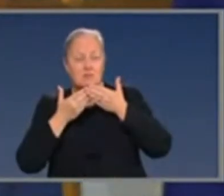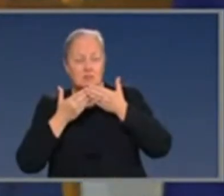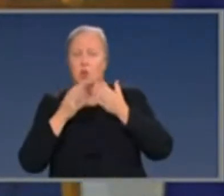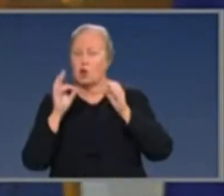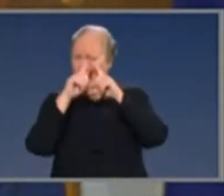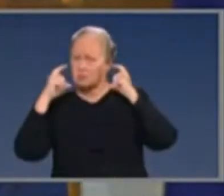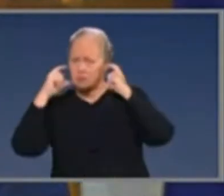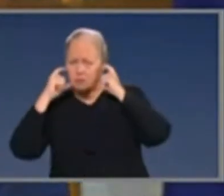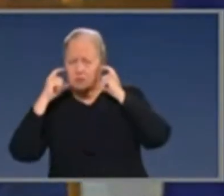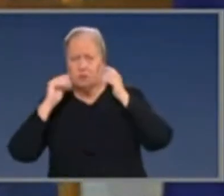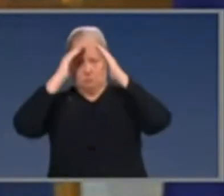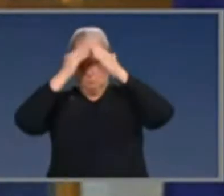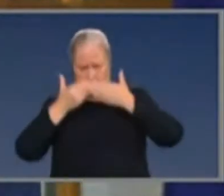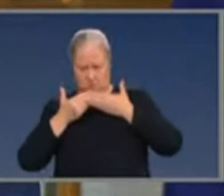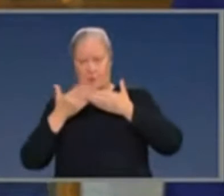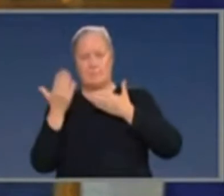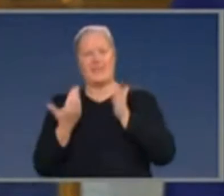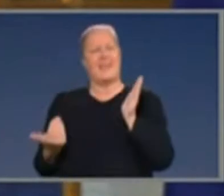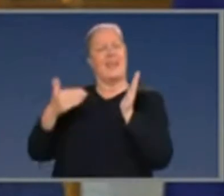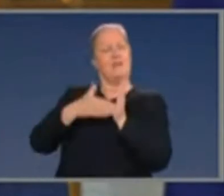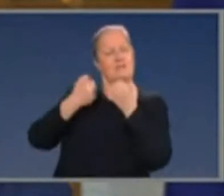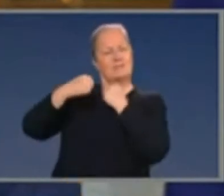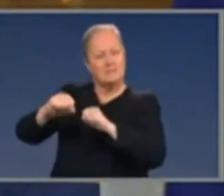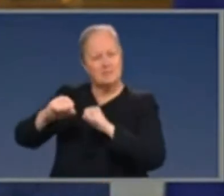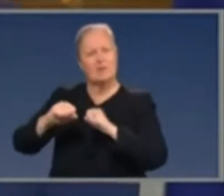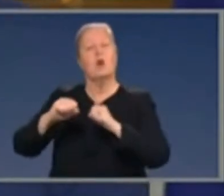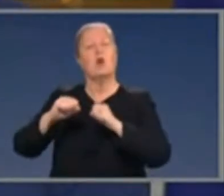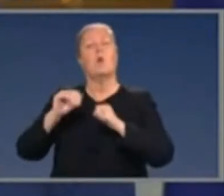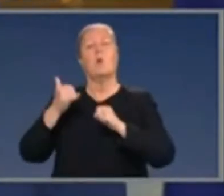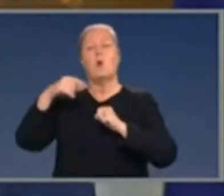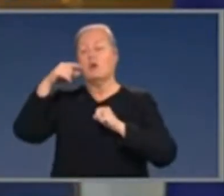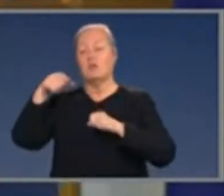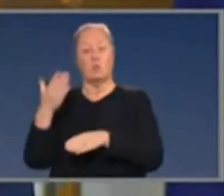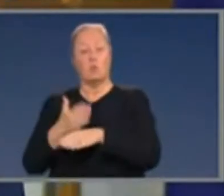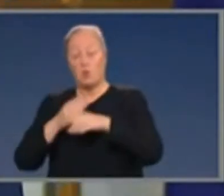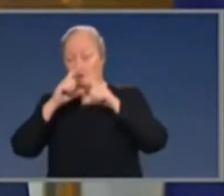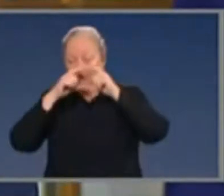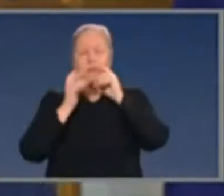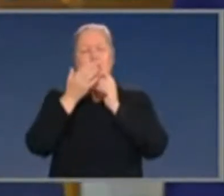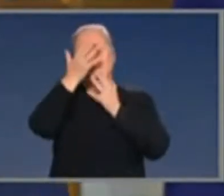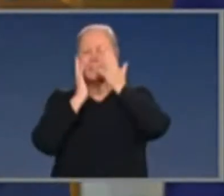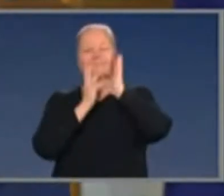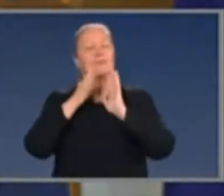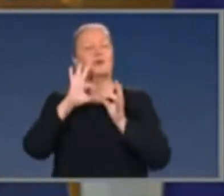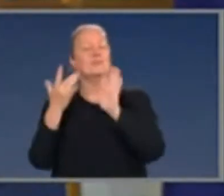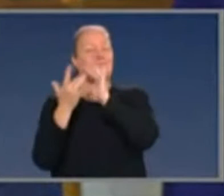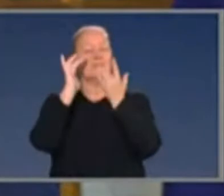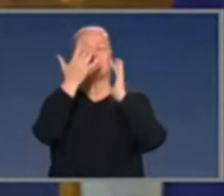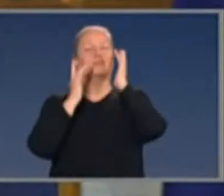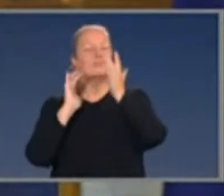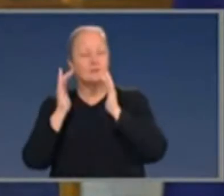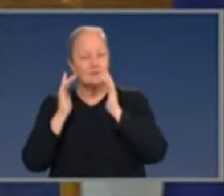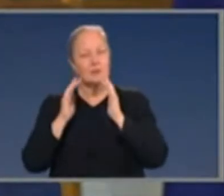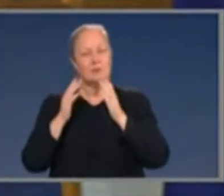on top, that provides additional protection, stops people touching their mask, and ensures that people are much more aware